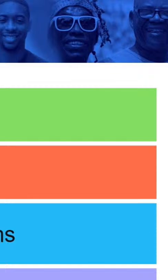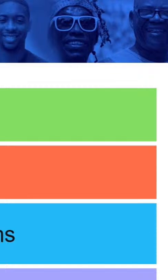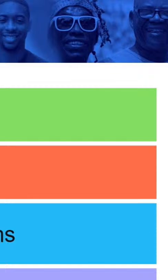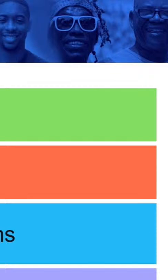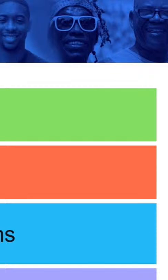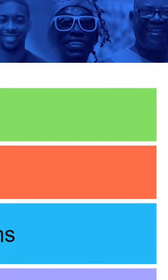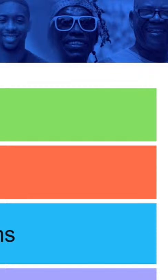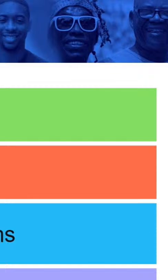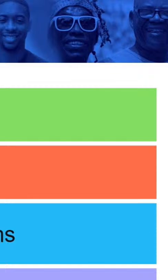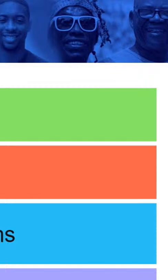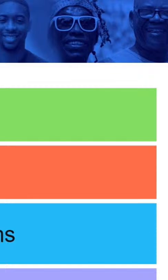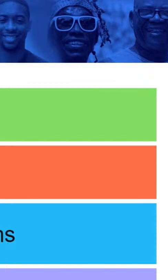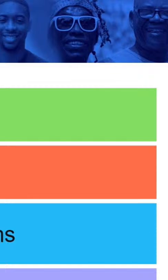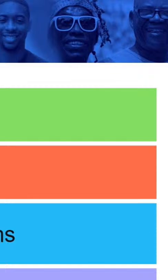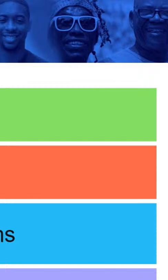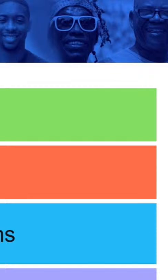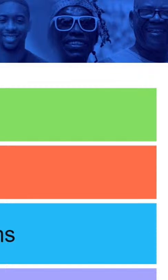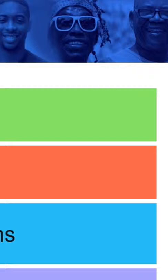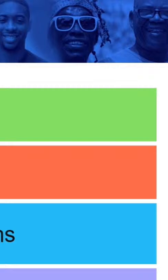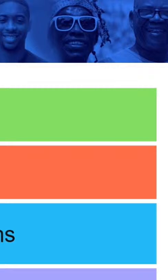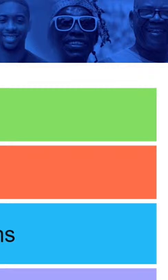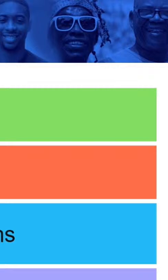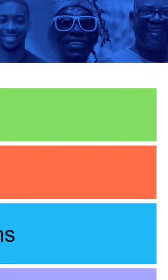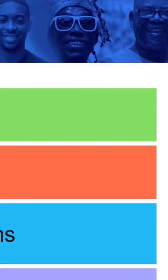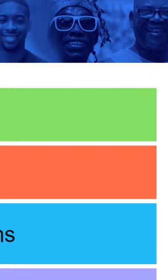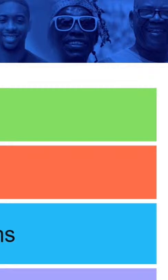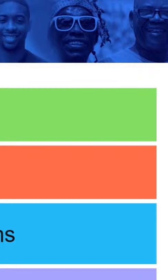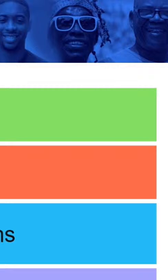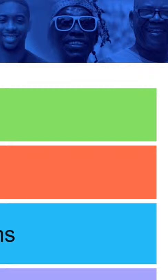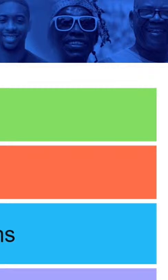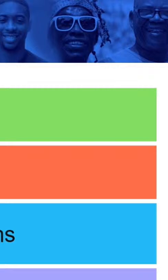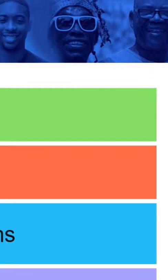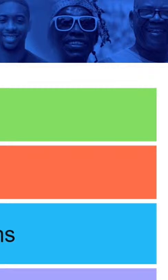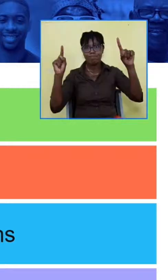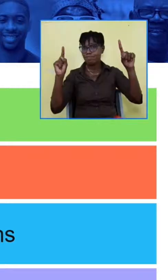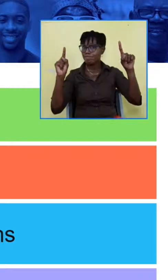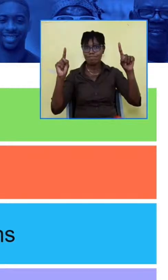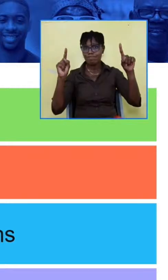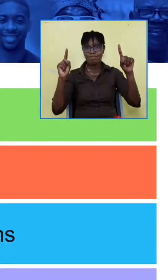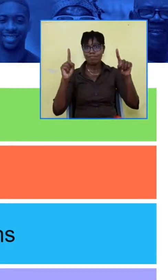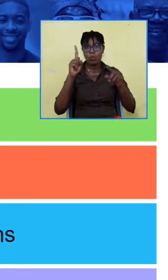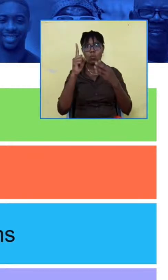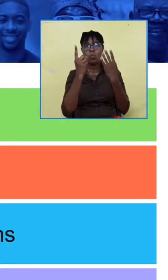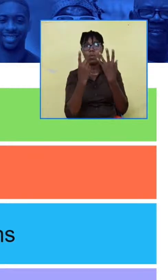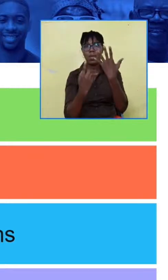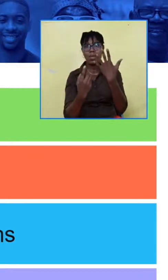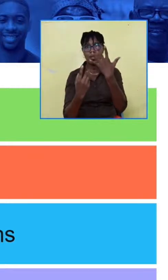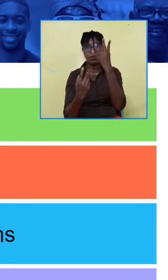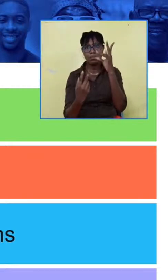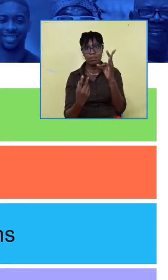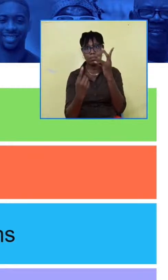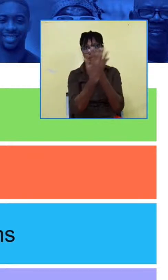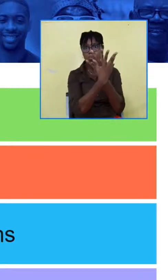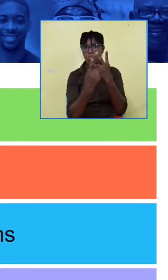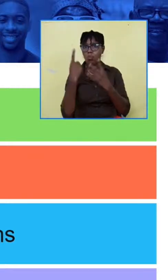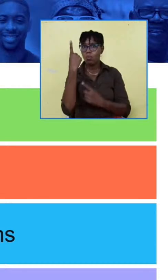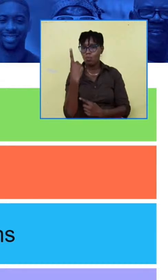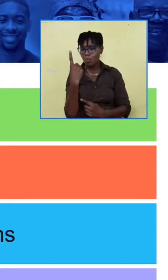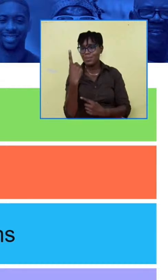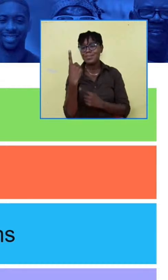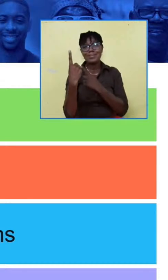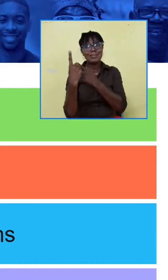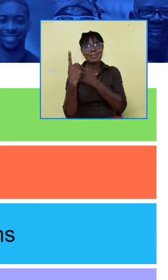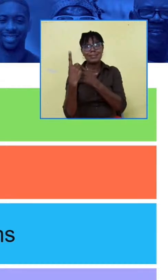8 at collecting contributions from informal sector self-employed workers. We have to meet them where they are. They don't want to leave their